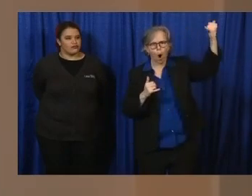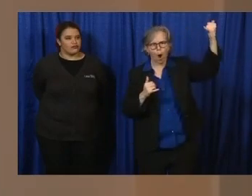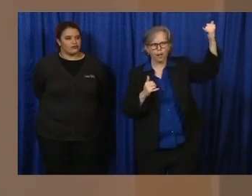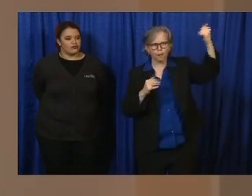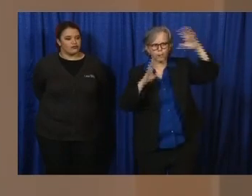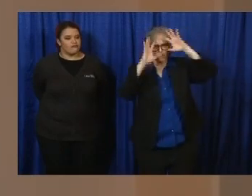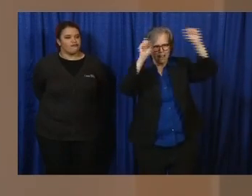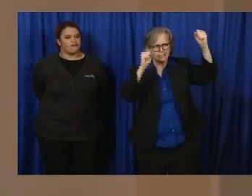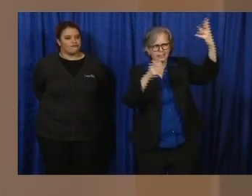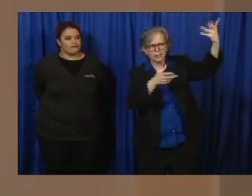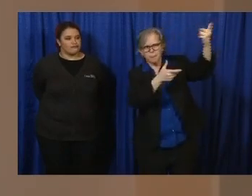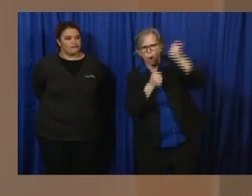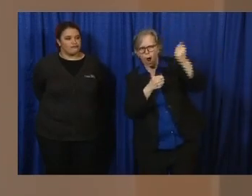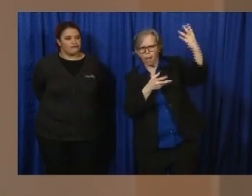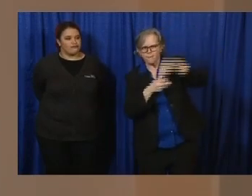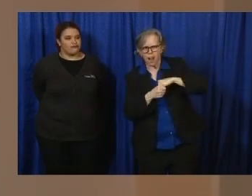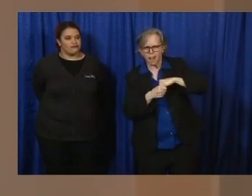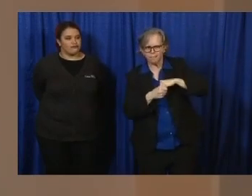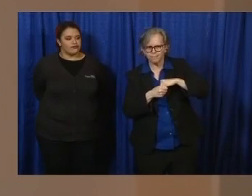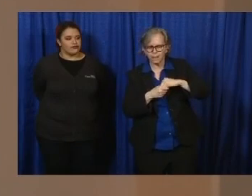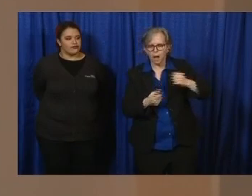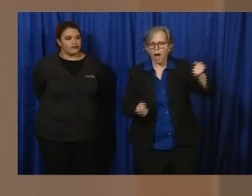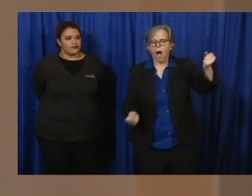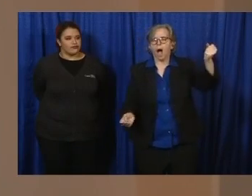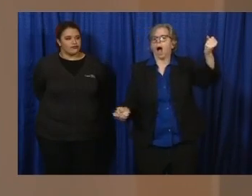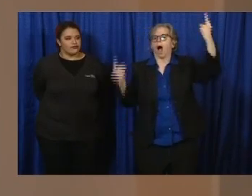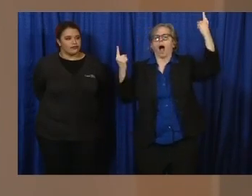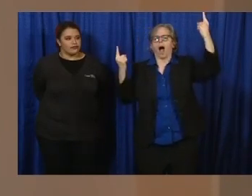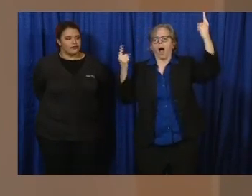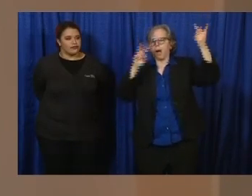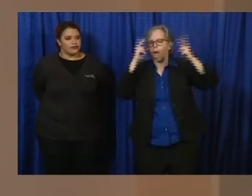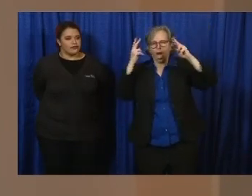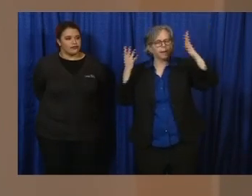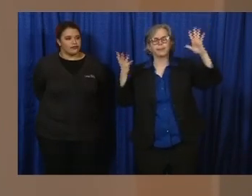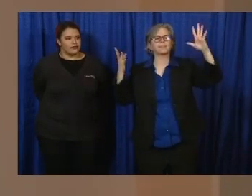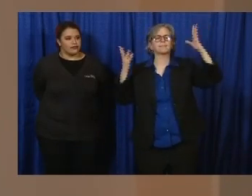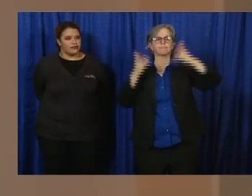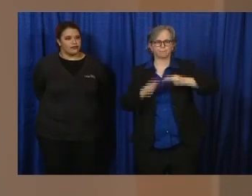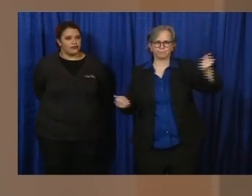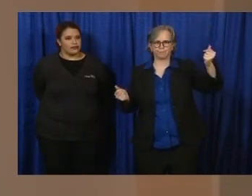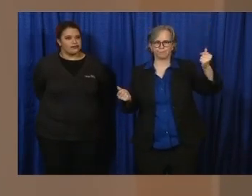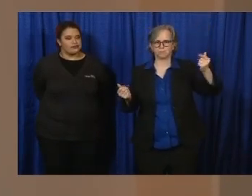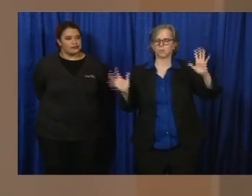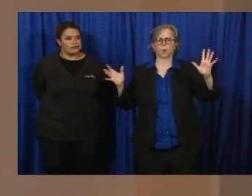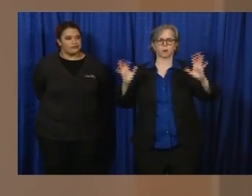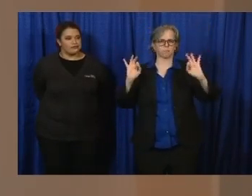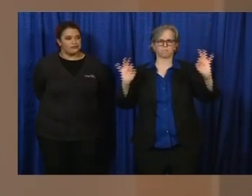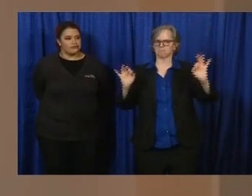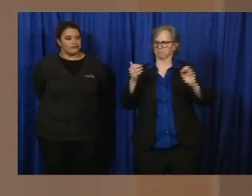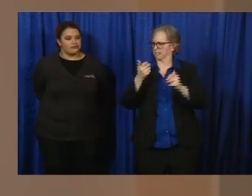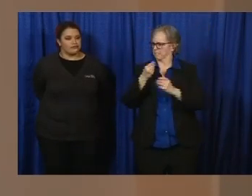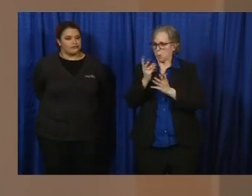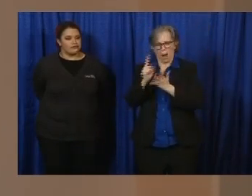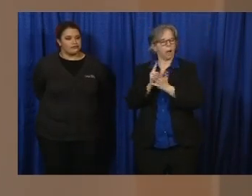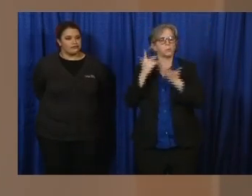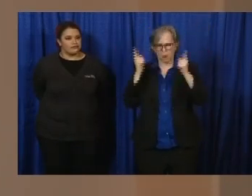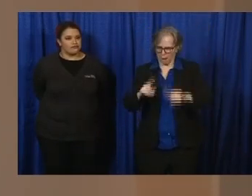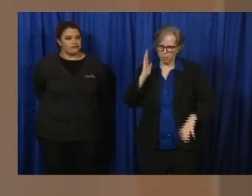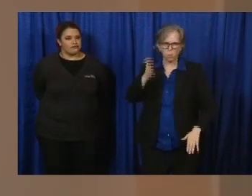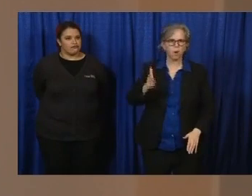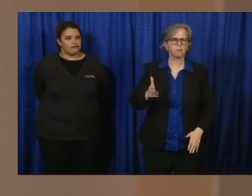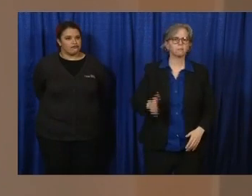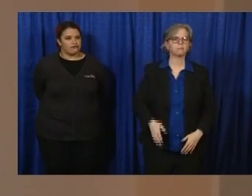it got everybody together so that what might have taken days happened in hours. And so we're very, very